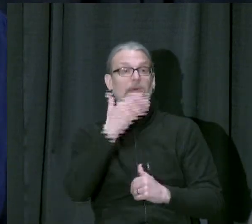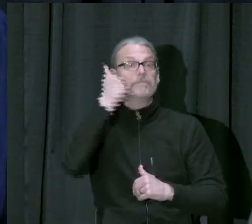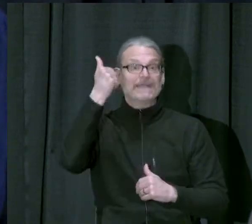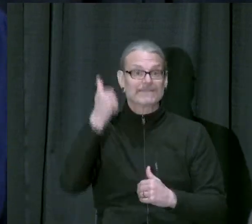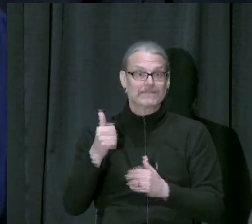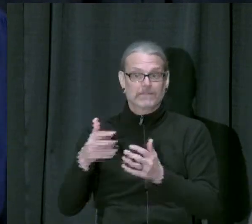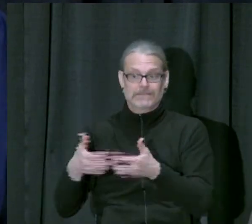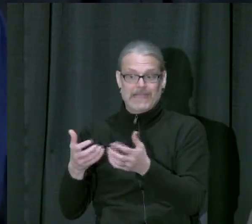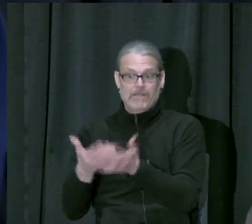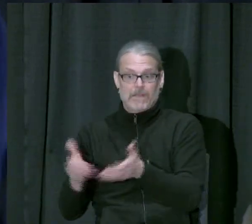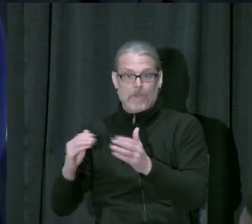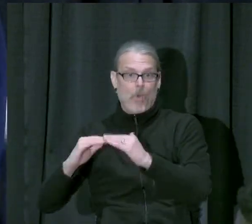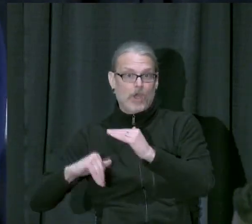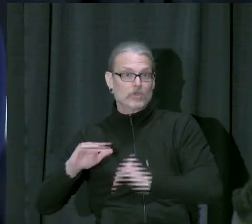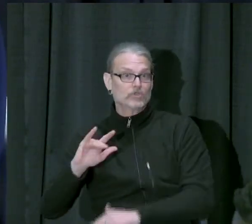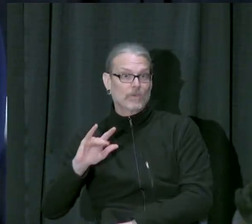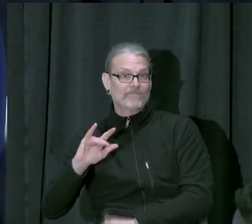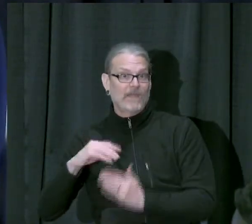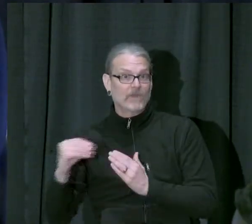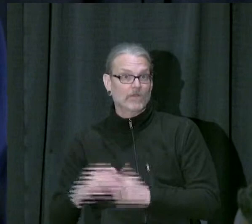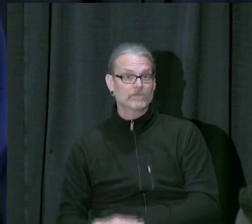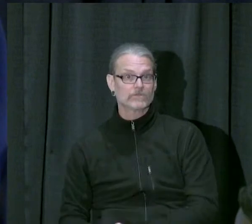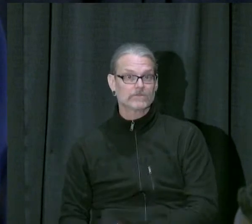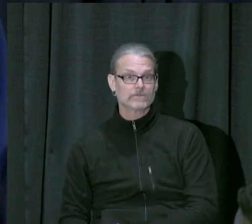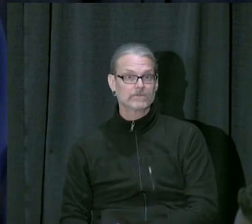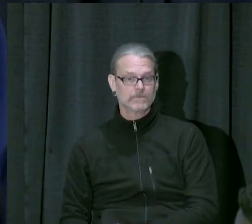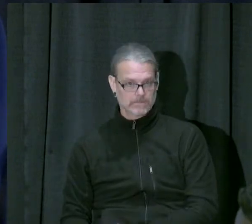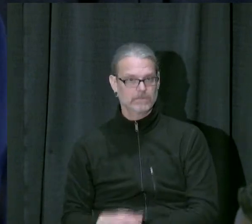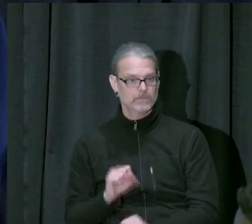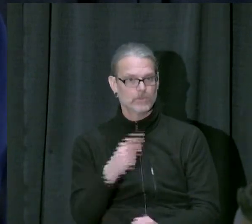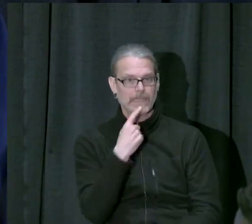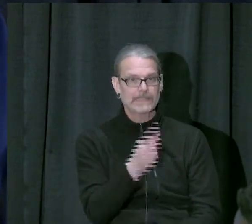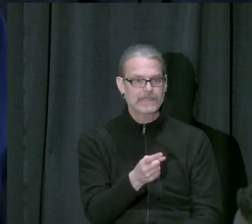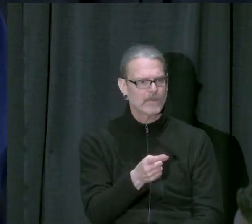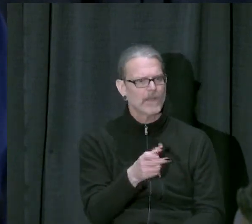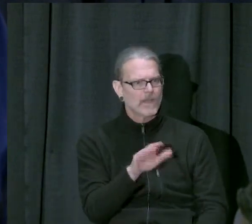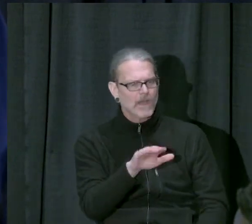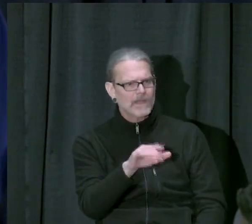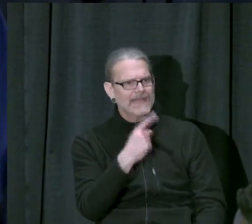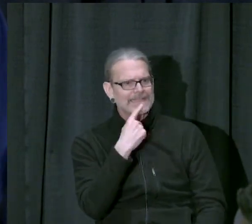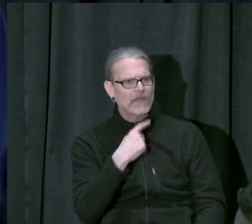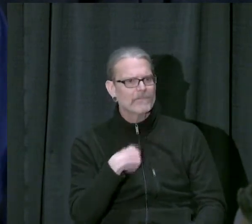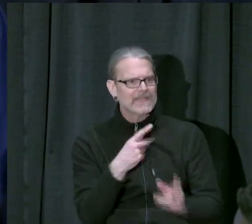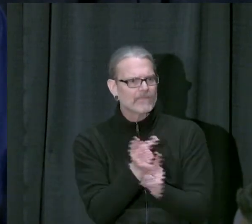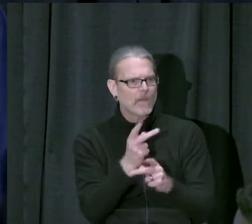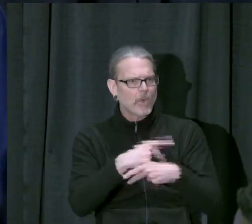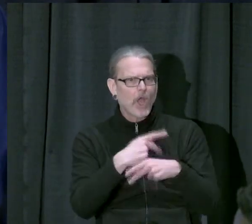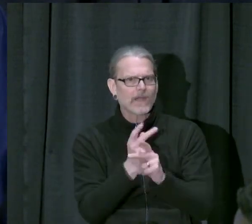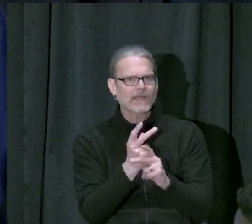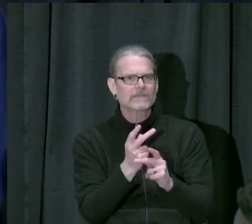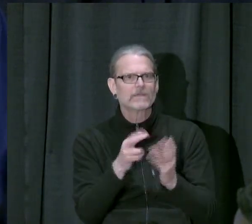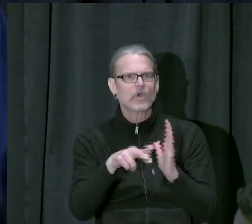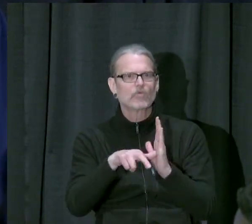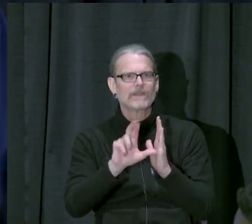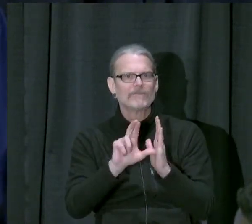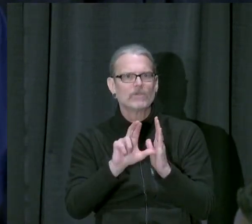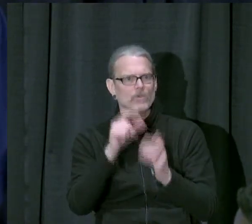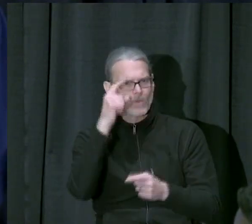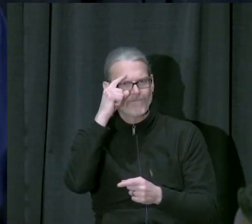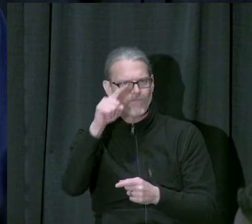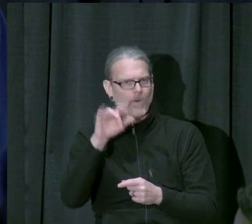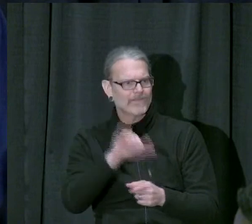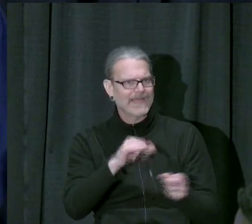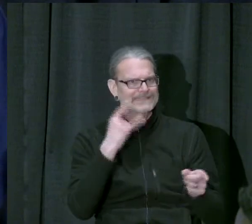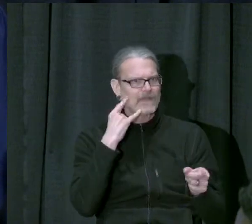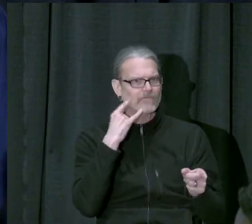under $25? You could say to Alexa, tell me the product reviews for the cell phone that you're